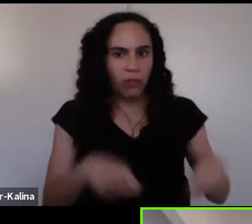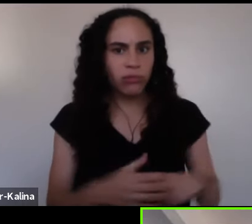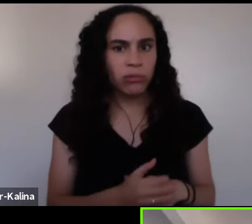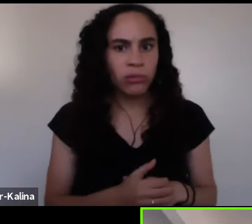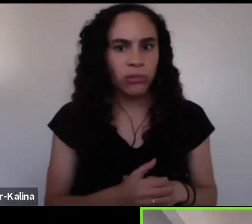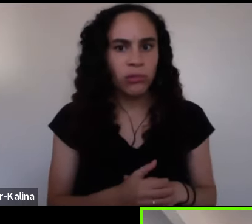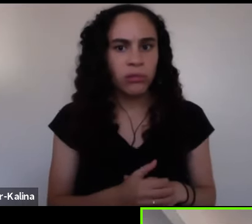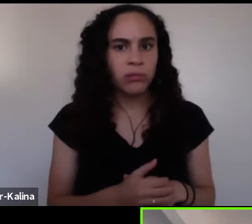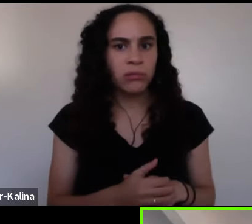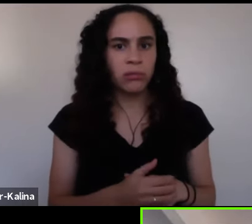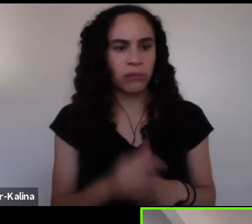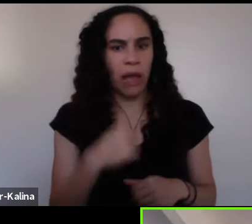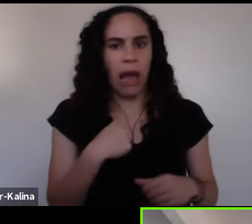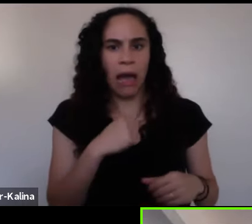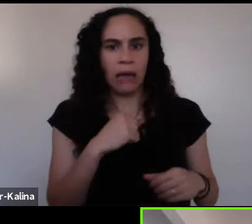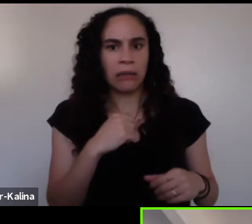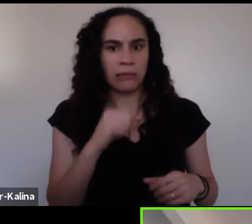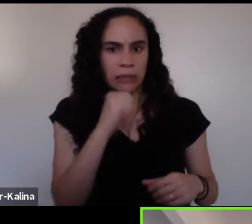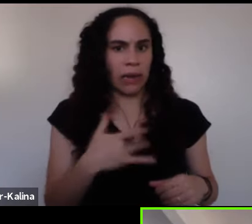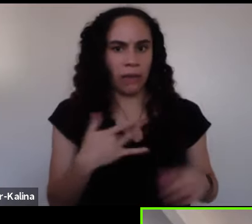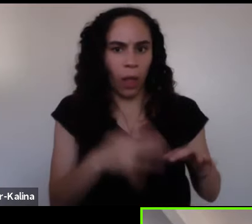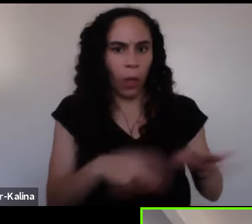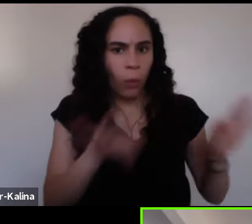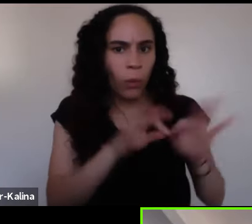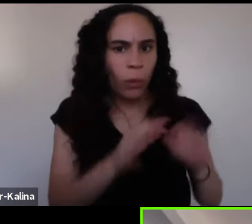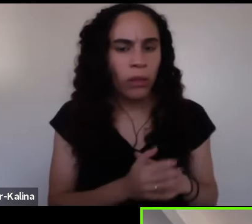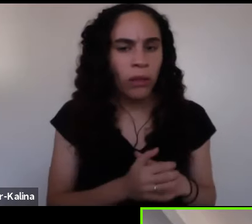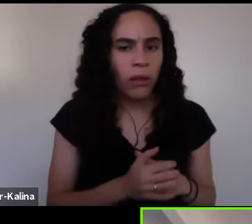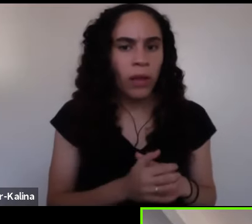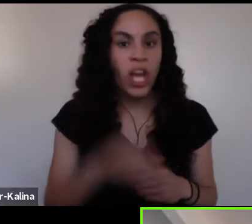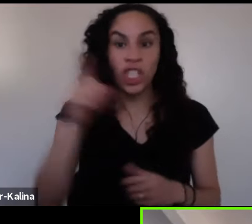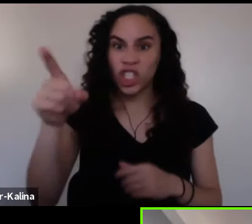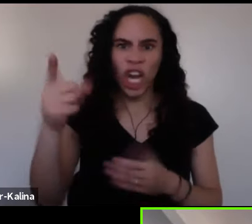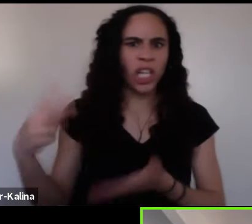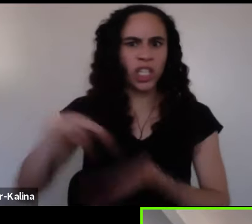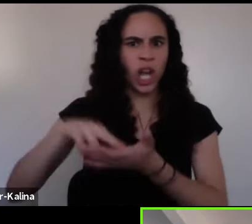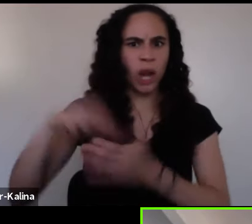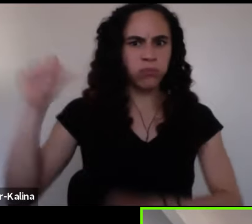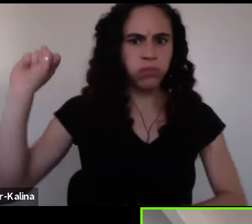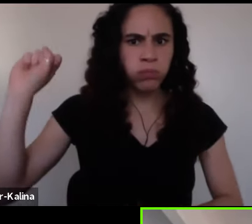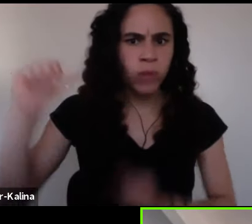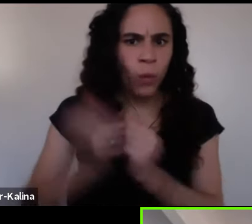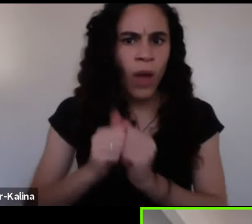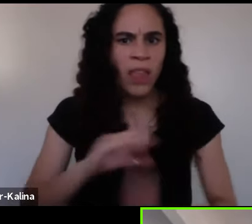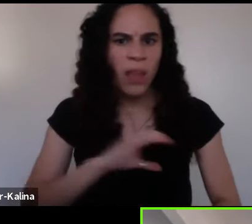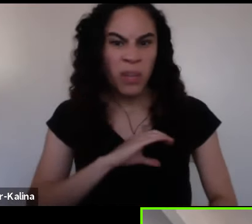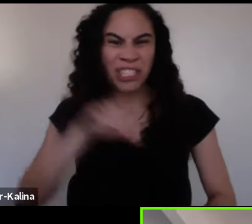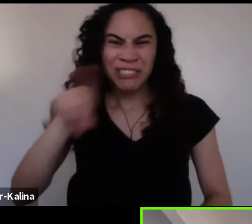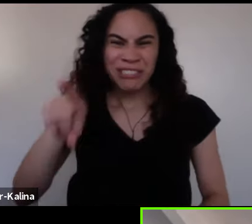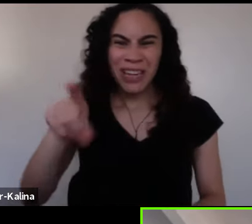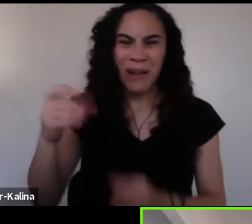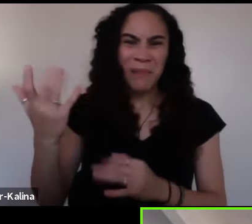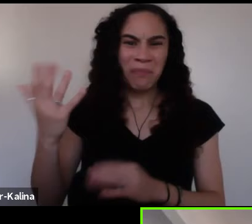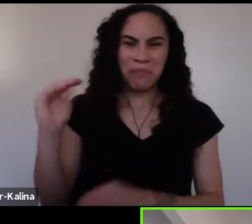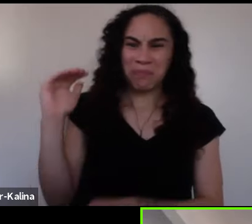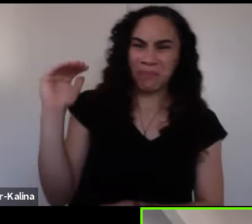with the police, you know, and she was just like, and she was tiny, right? She was like maybe